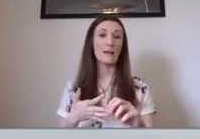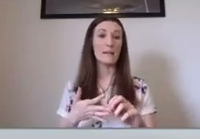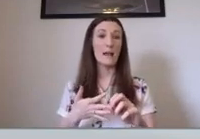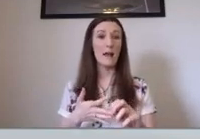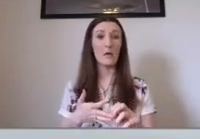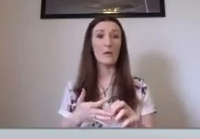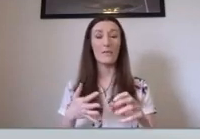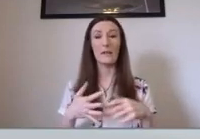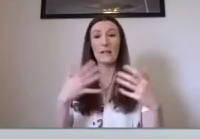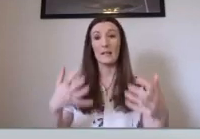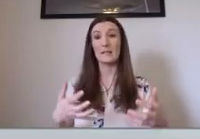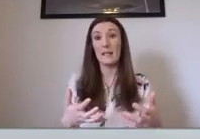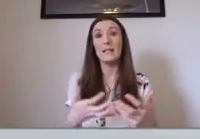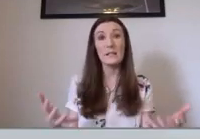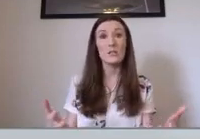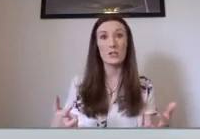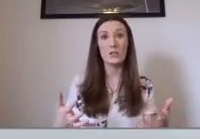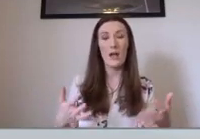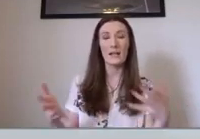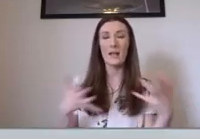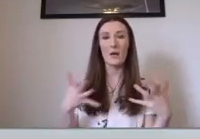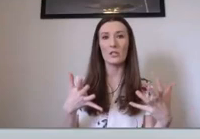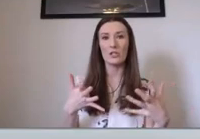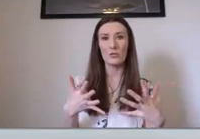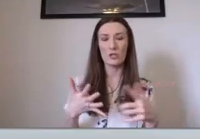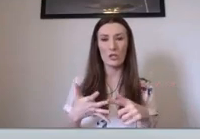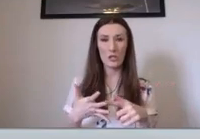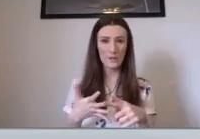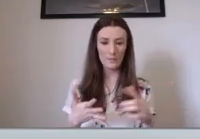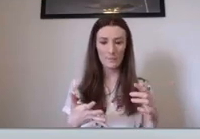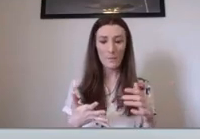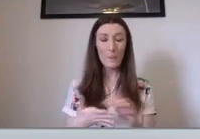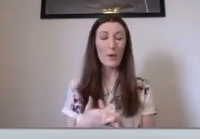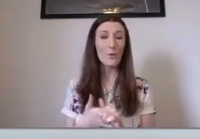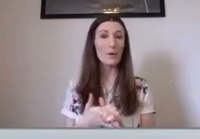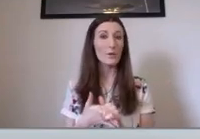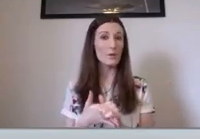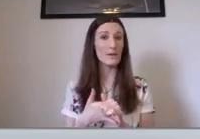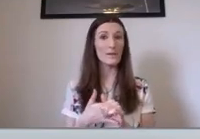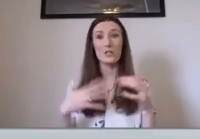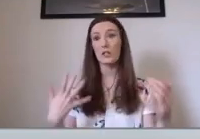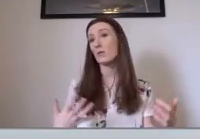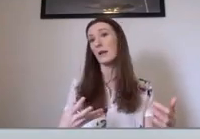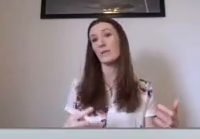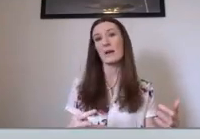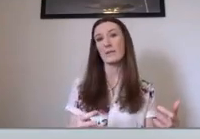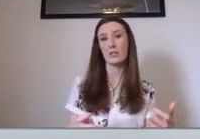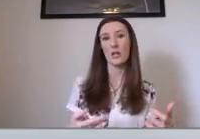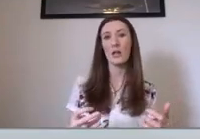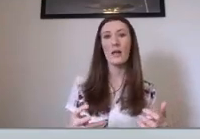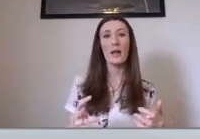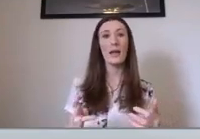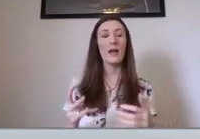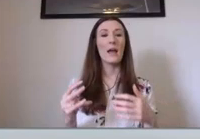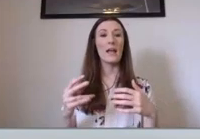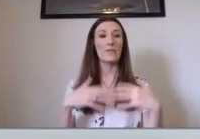or act it out if it is easy to act out and use gestures. Or if you know the definition, you can give the